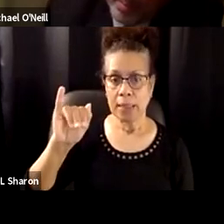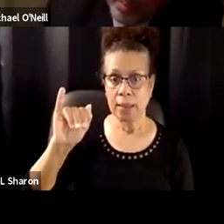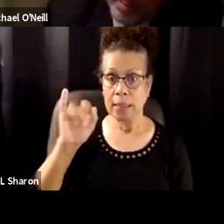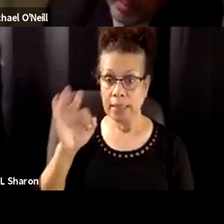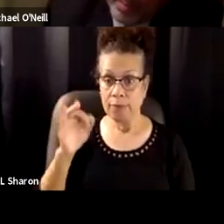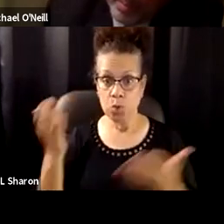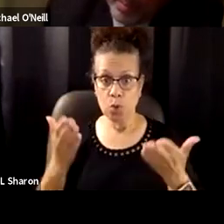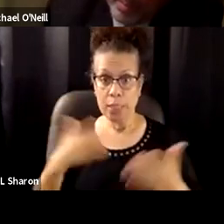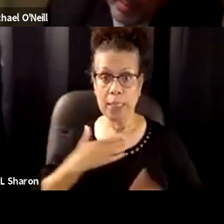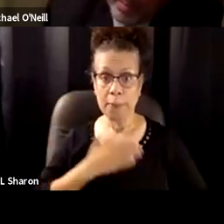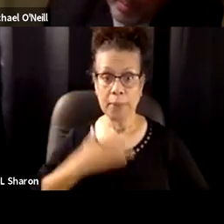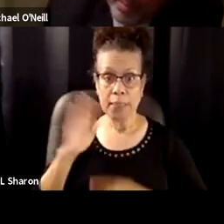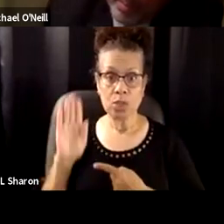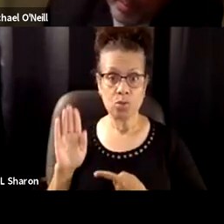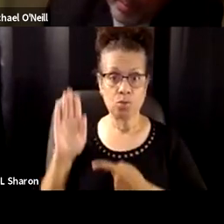raise your hand